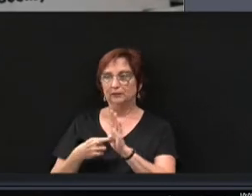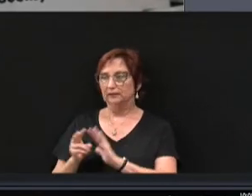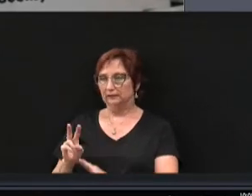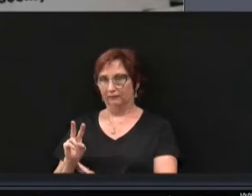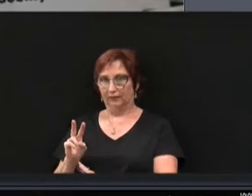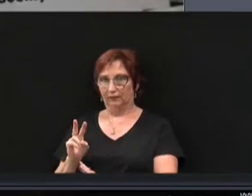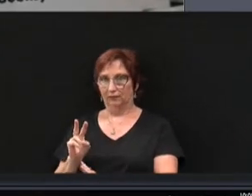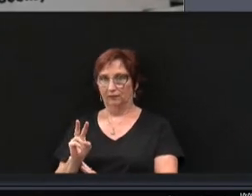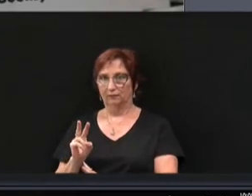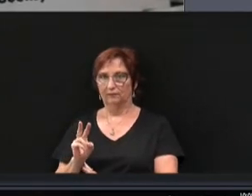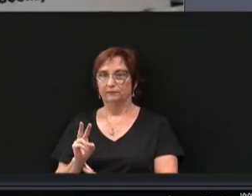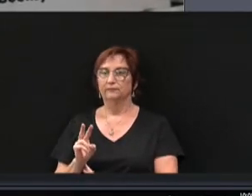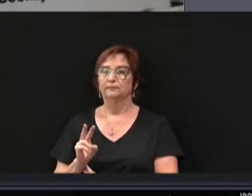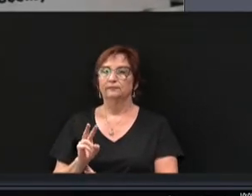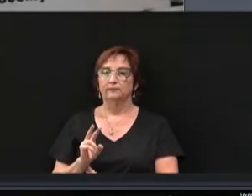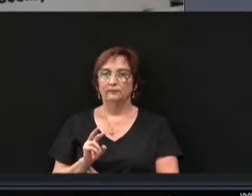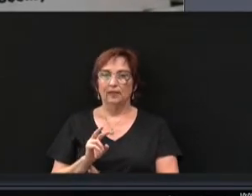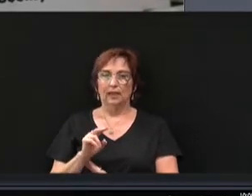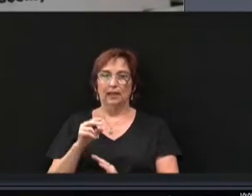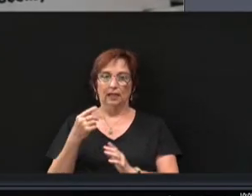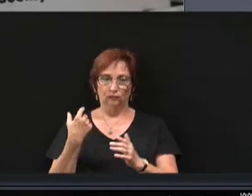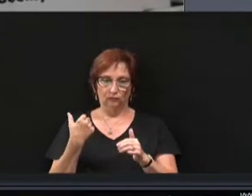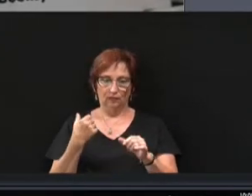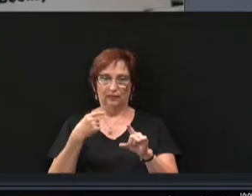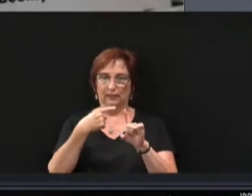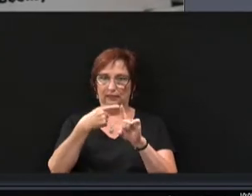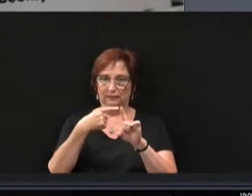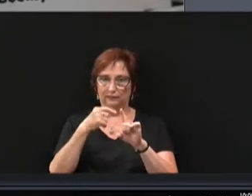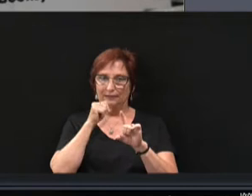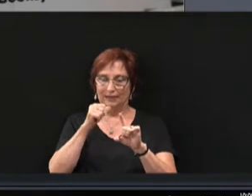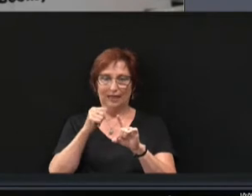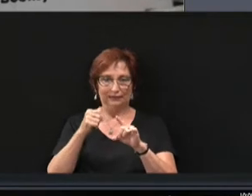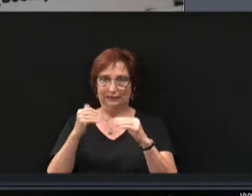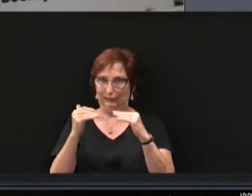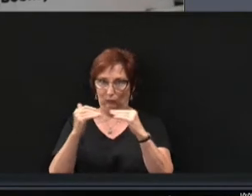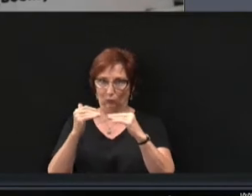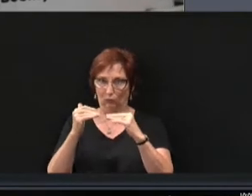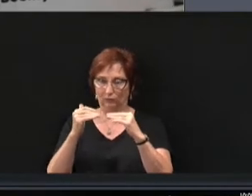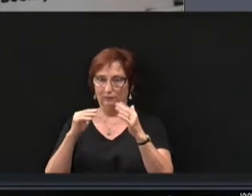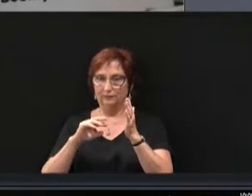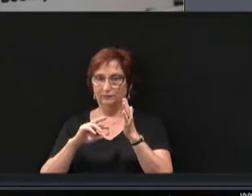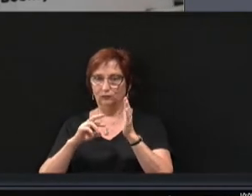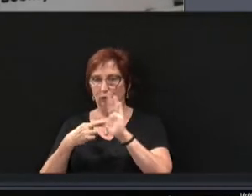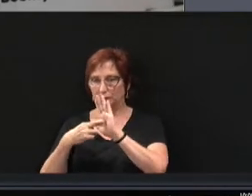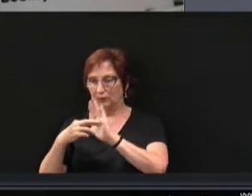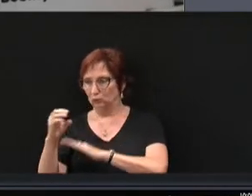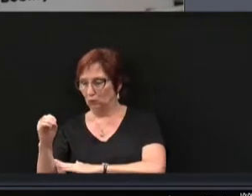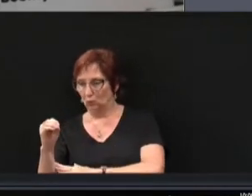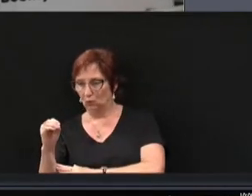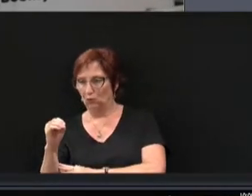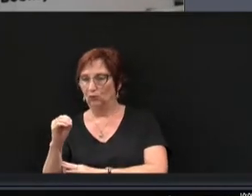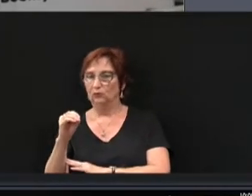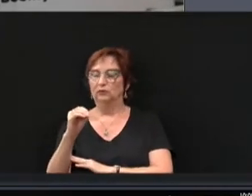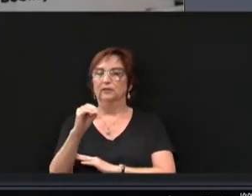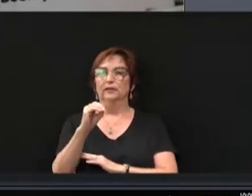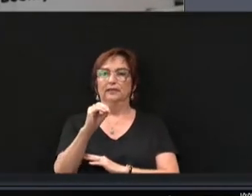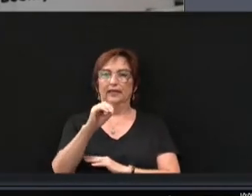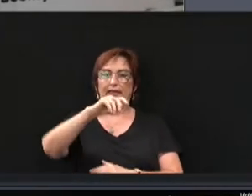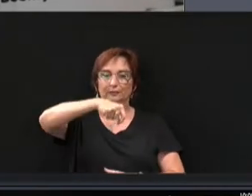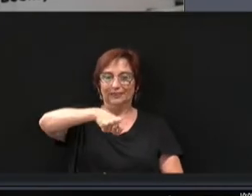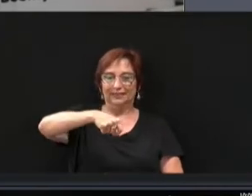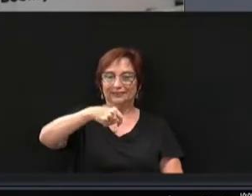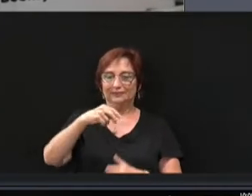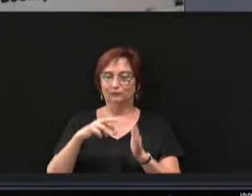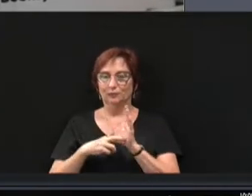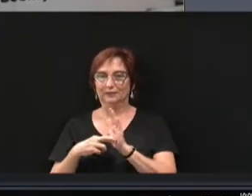Two maybe not equal signs for our O's. A backward C for a K and an upside down T for S. Okay, so